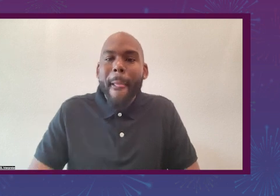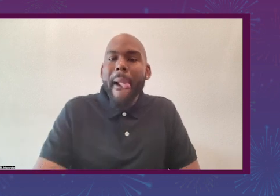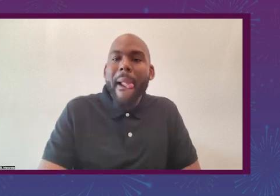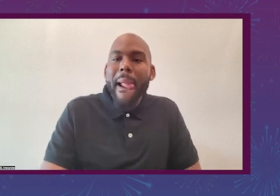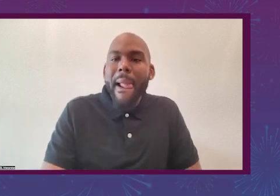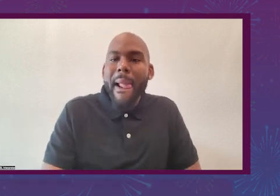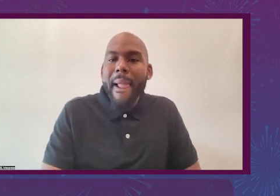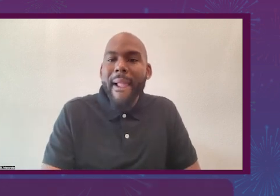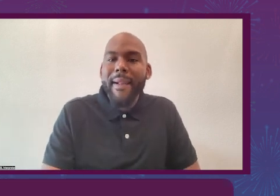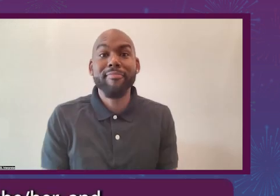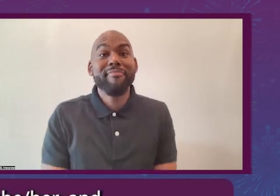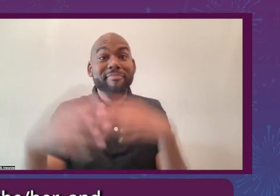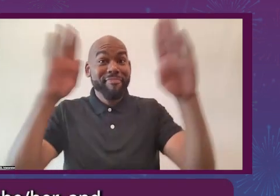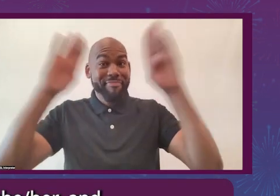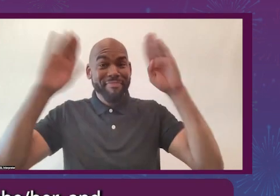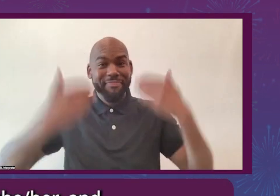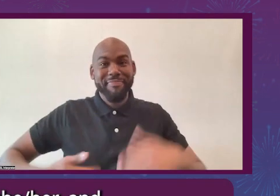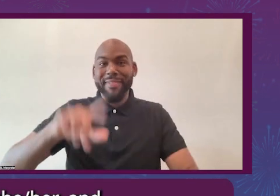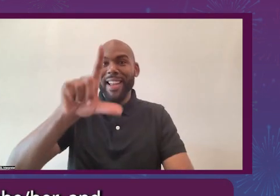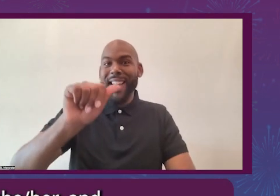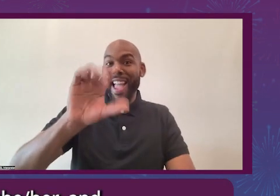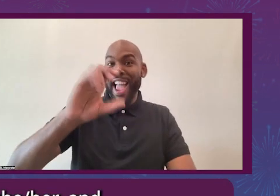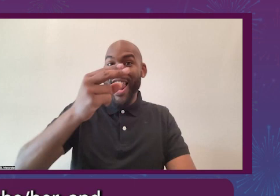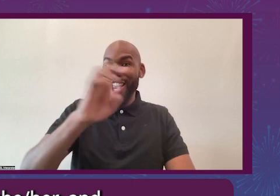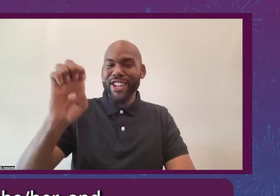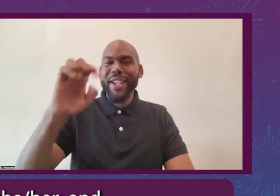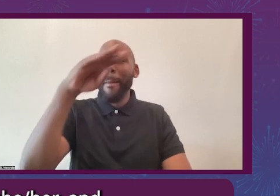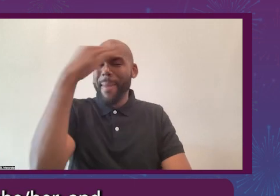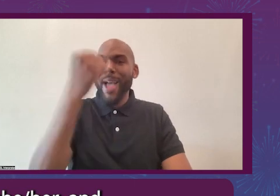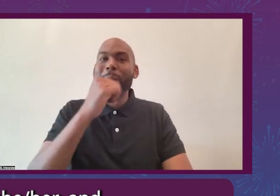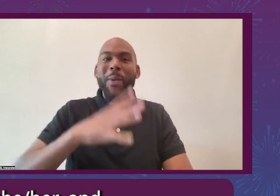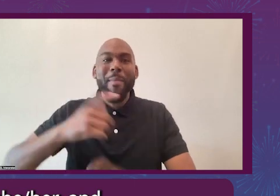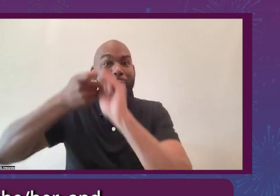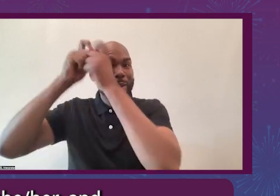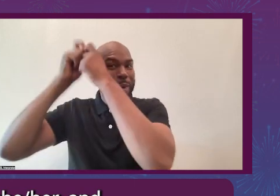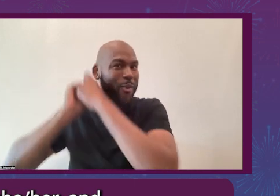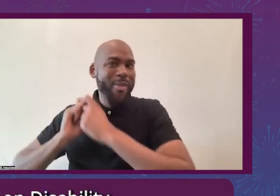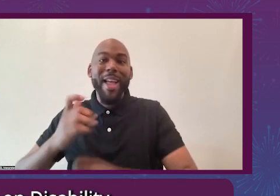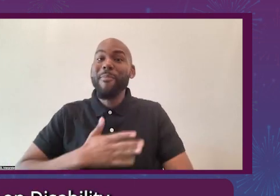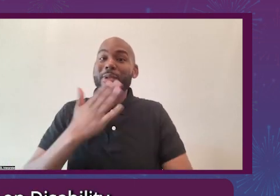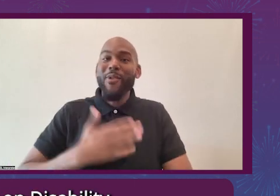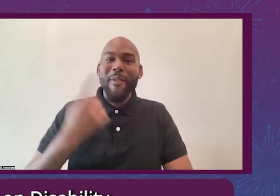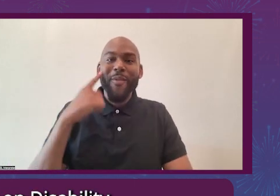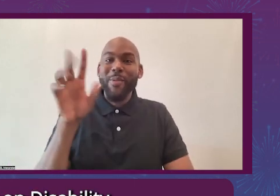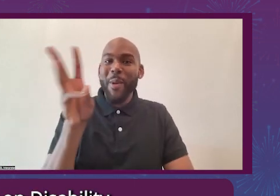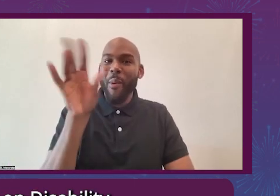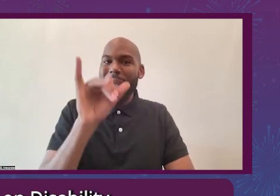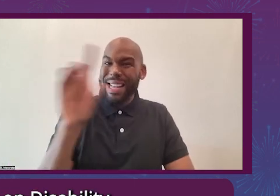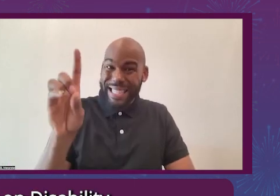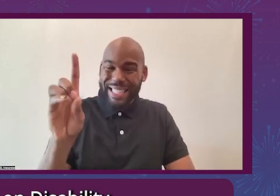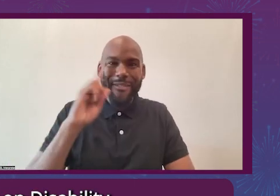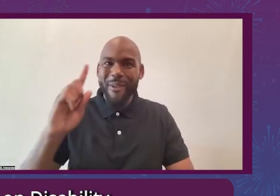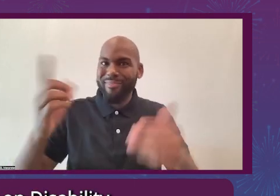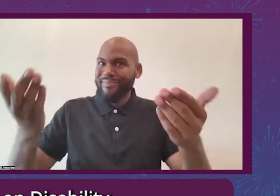with cornrows appears on screen. Hey y'all, it is Lachie, she, her, and I'm a Black woman with cornrows, and I am so grateful to the World